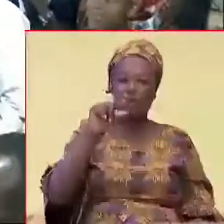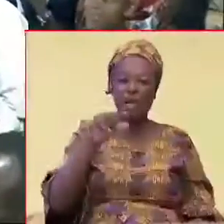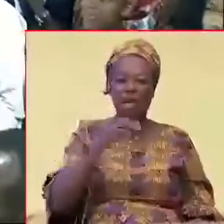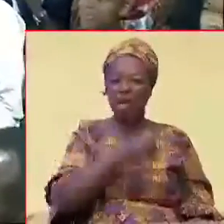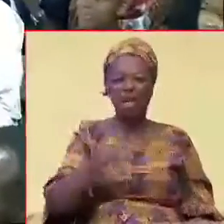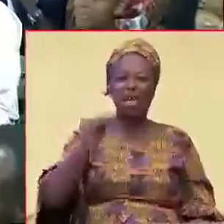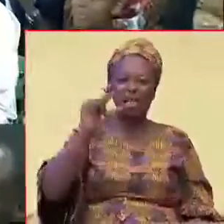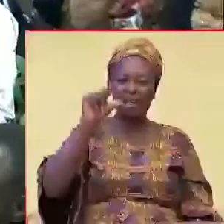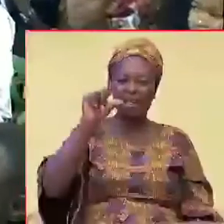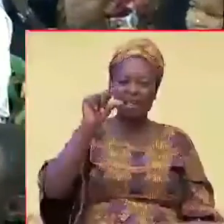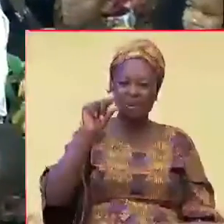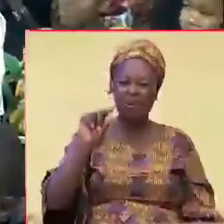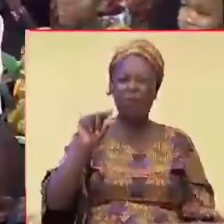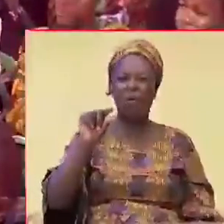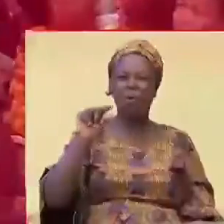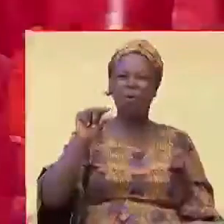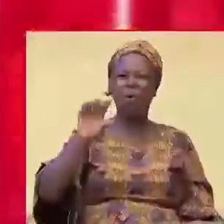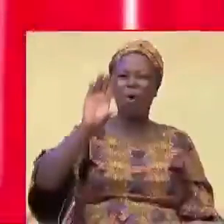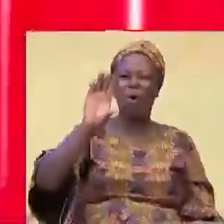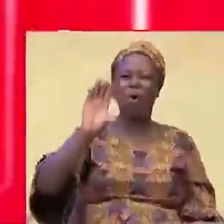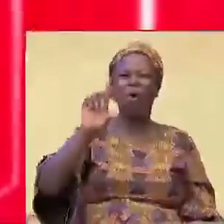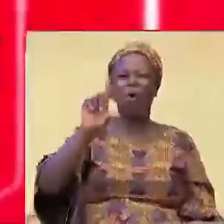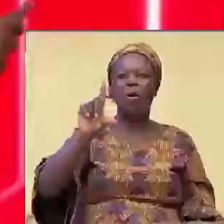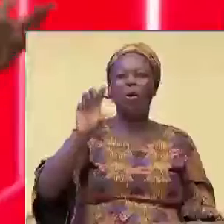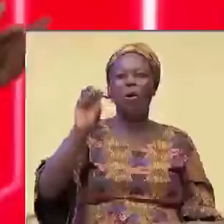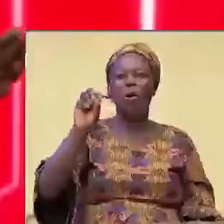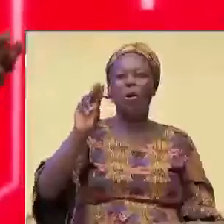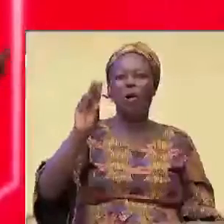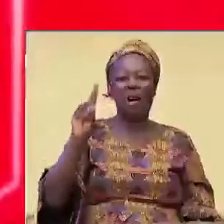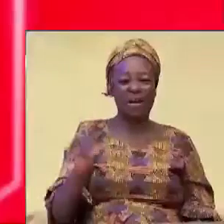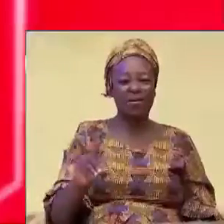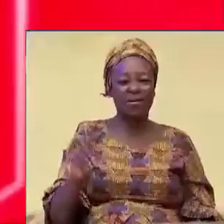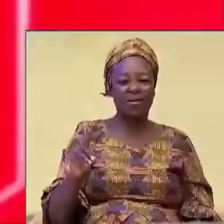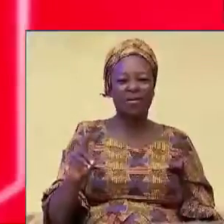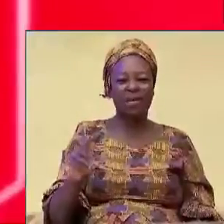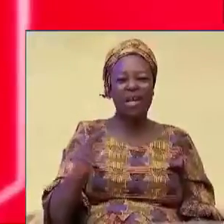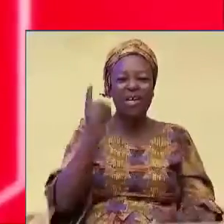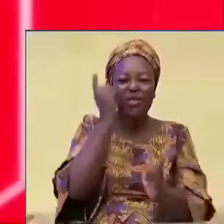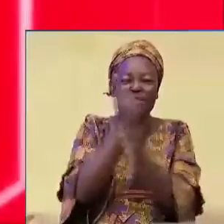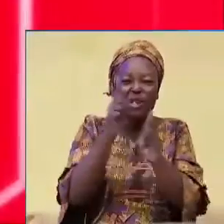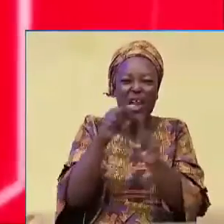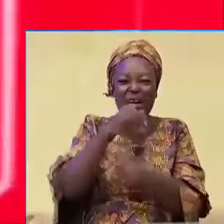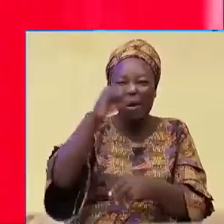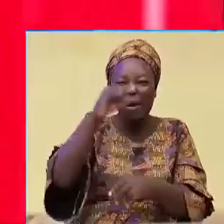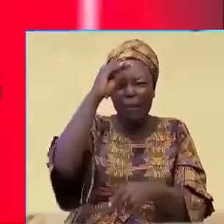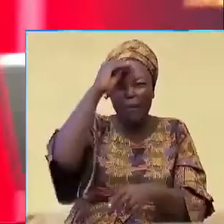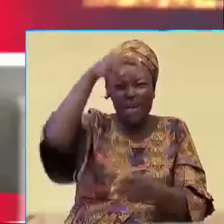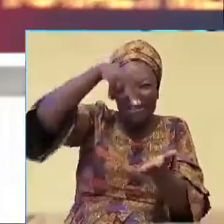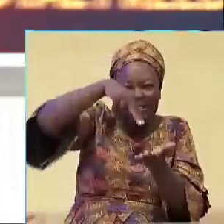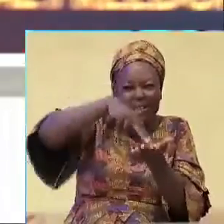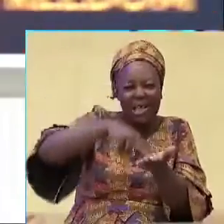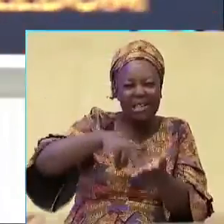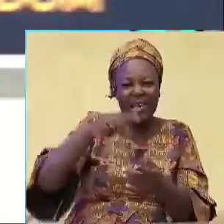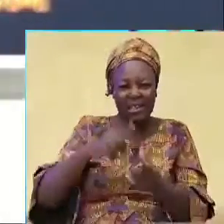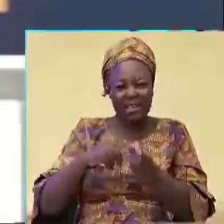A small cloud, like a man's hand. What I'm saying is, when you check